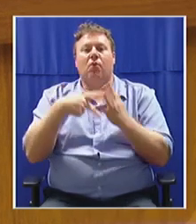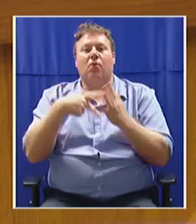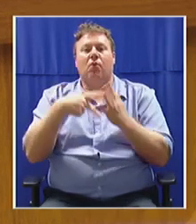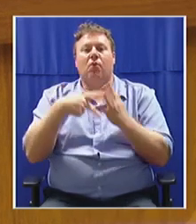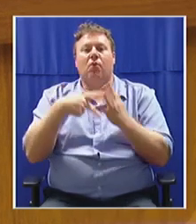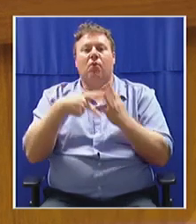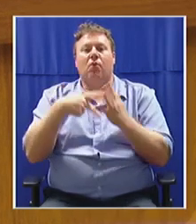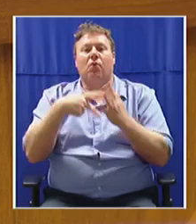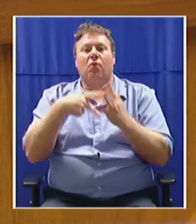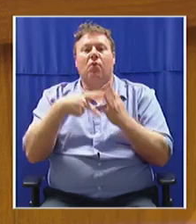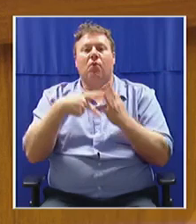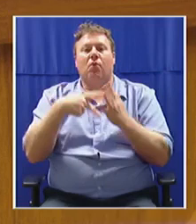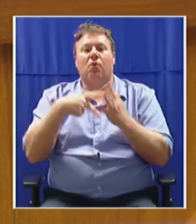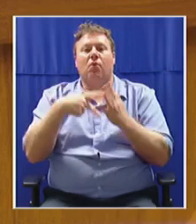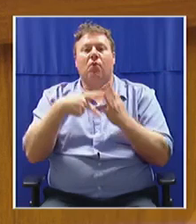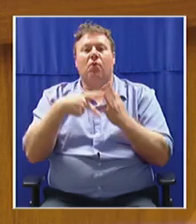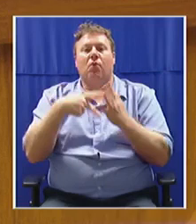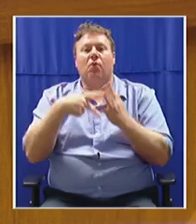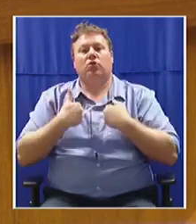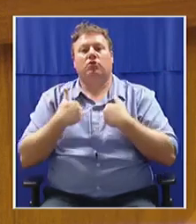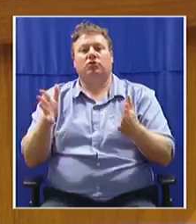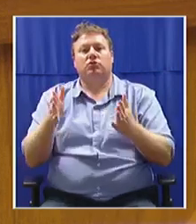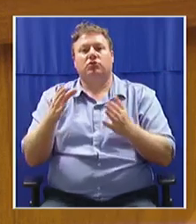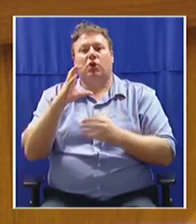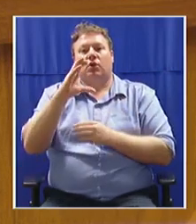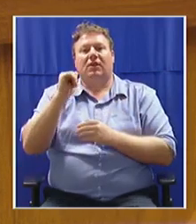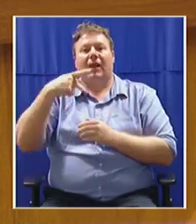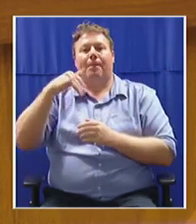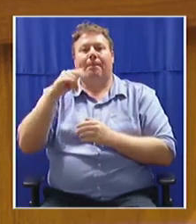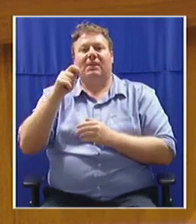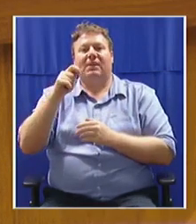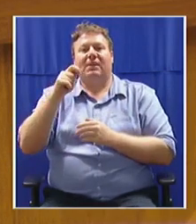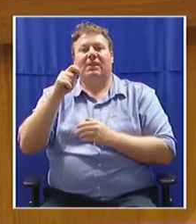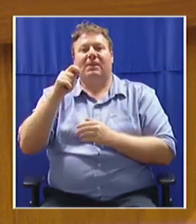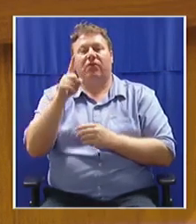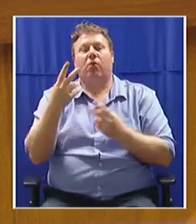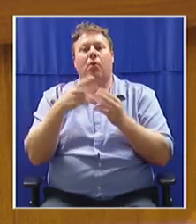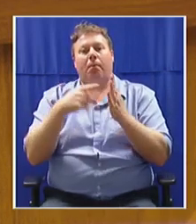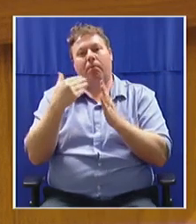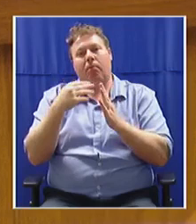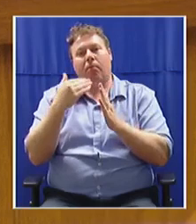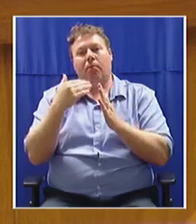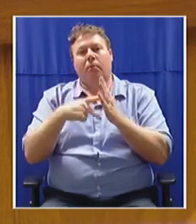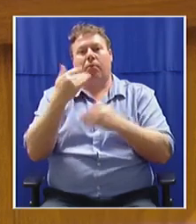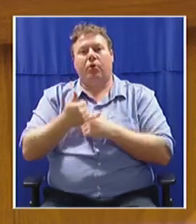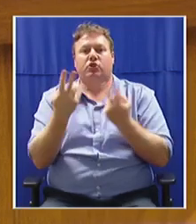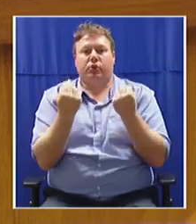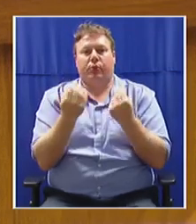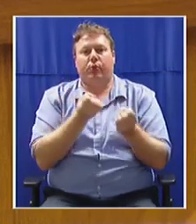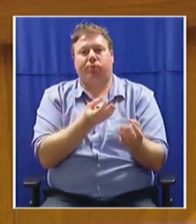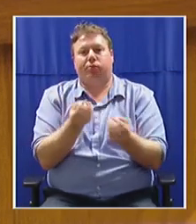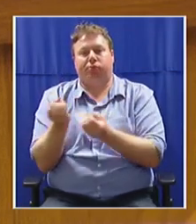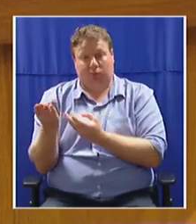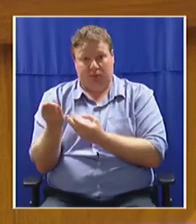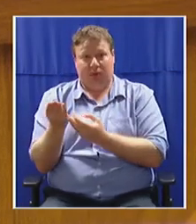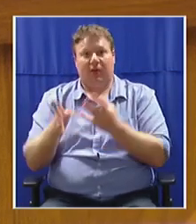or provide startup capital for new projects. In addition to these measures,